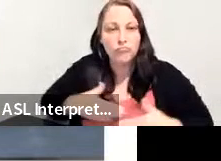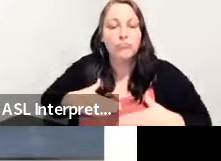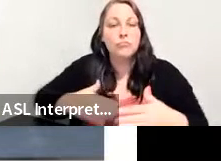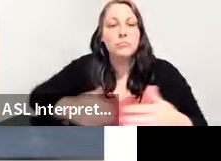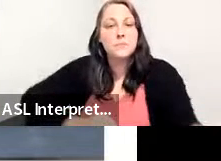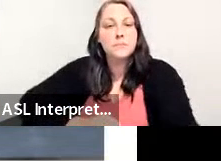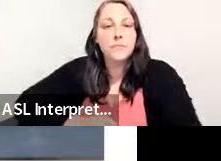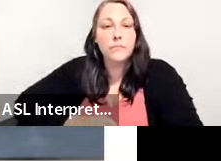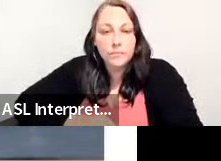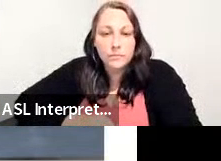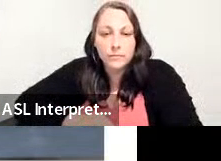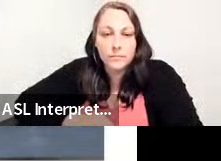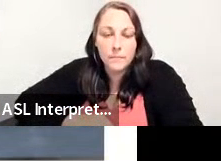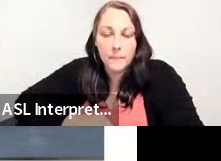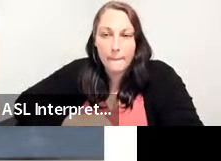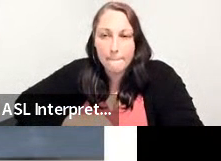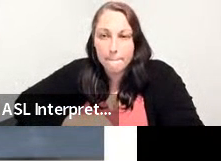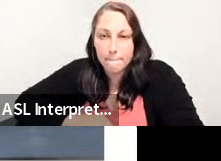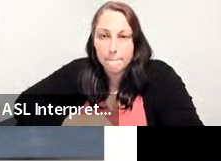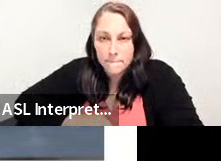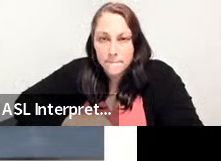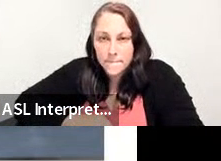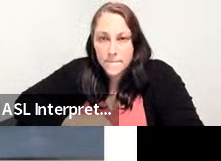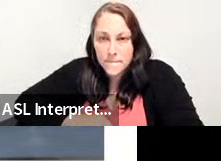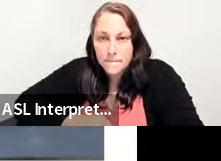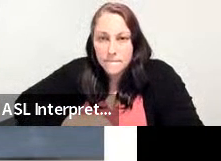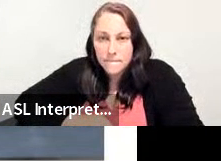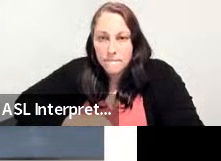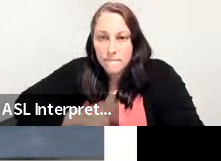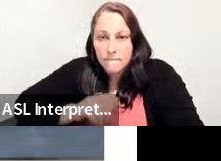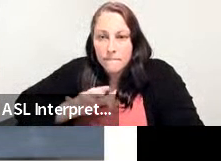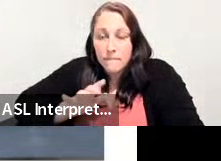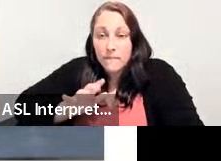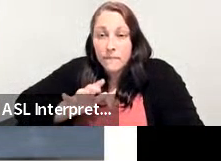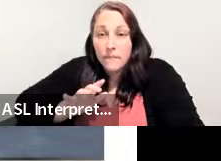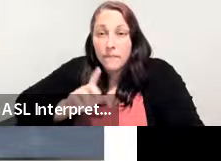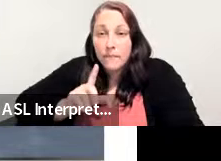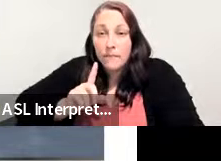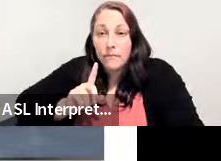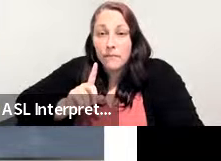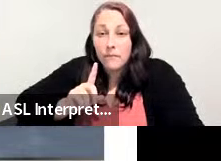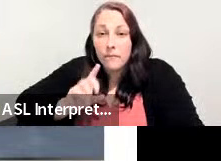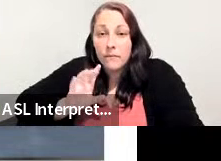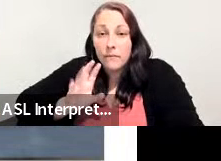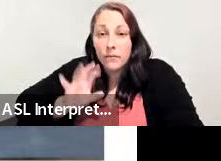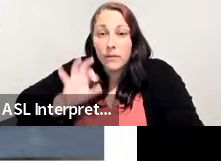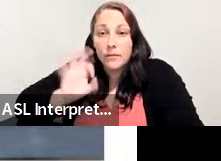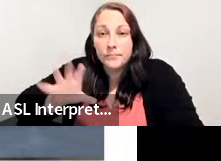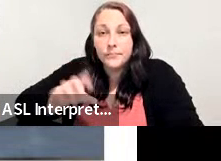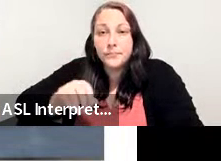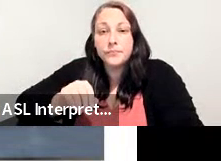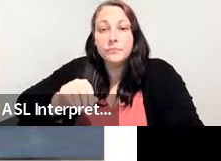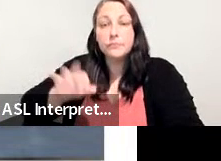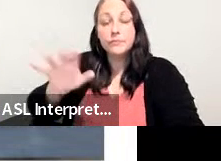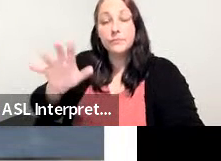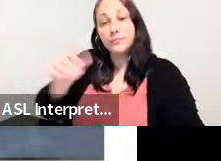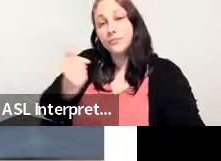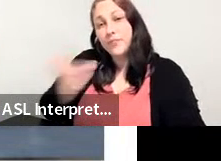One. Yep. Just making sure I wasn't muted. One. Oh well. Couple thoughts.